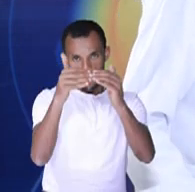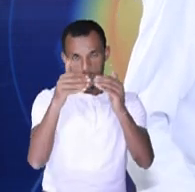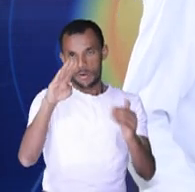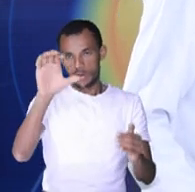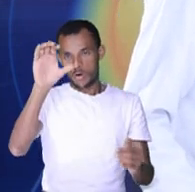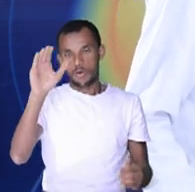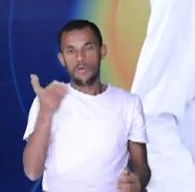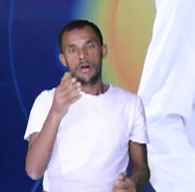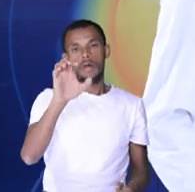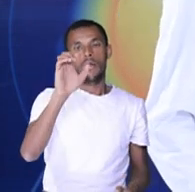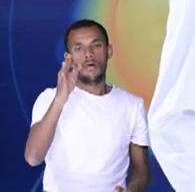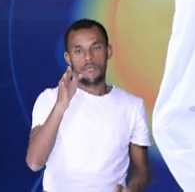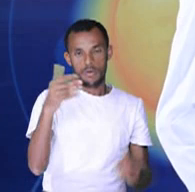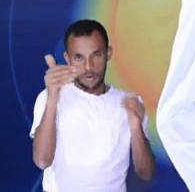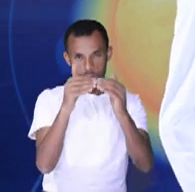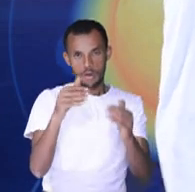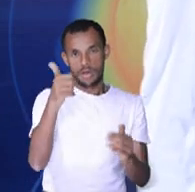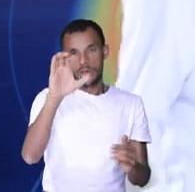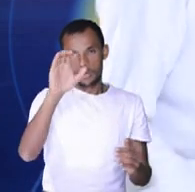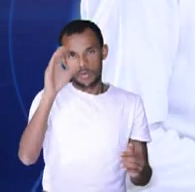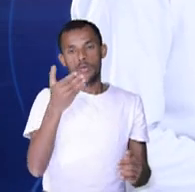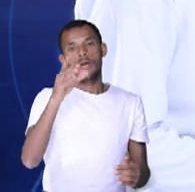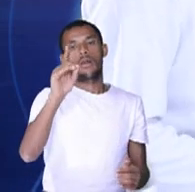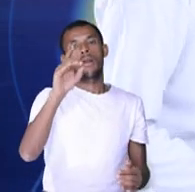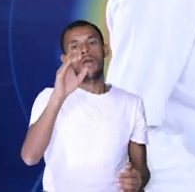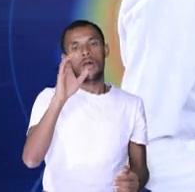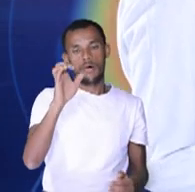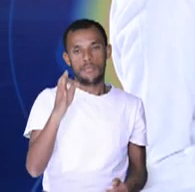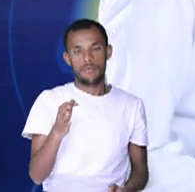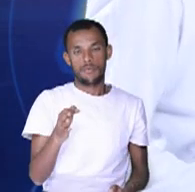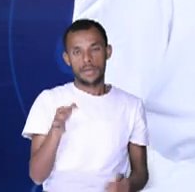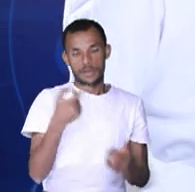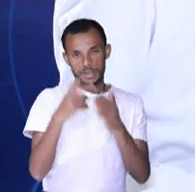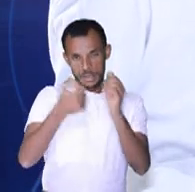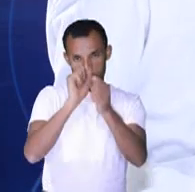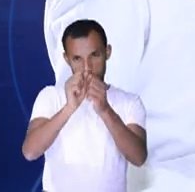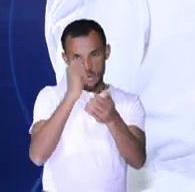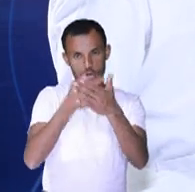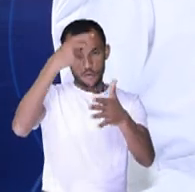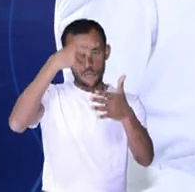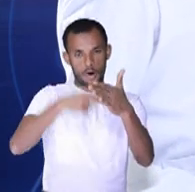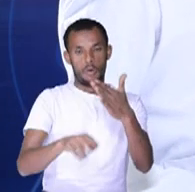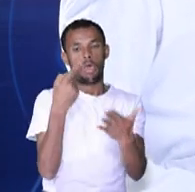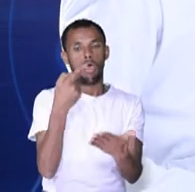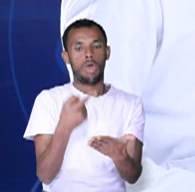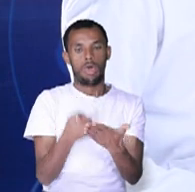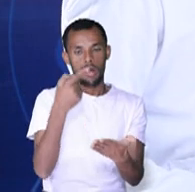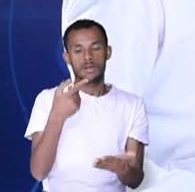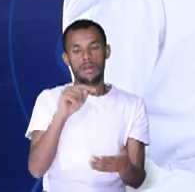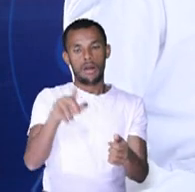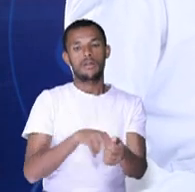to BC over EF, which equals to AC over DF. So let's substitute these values. Here,